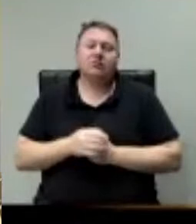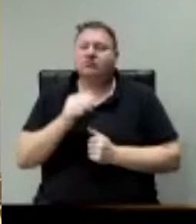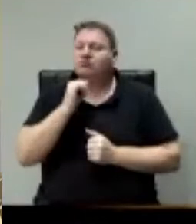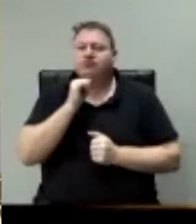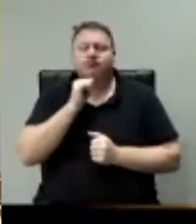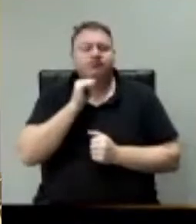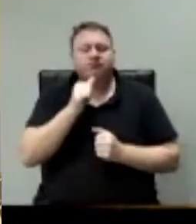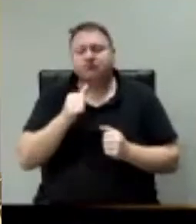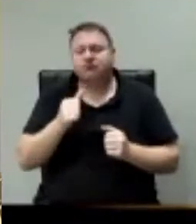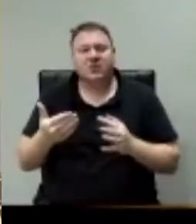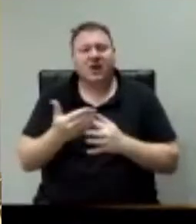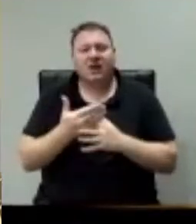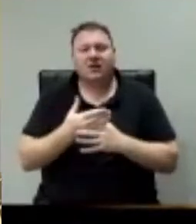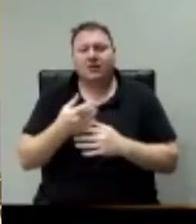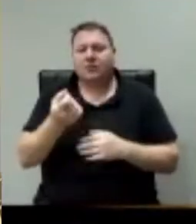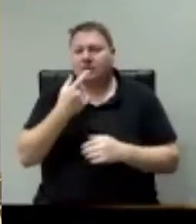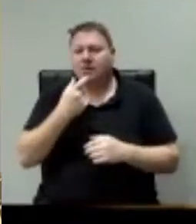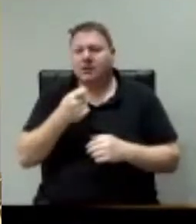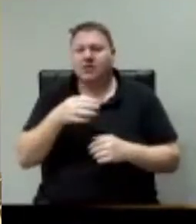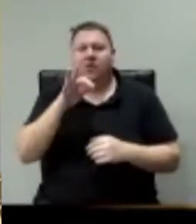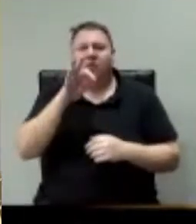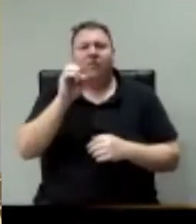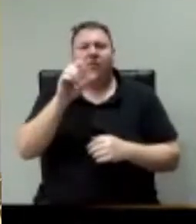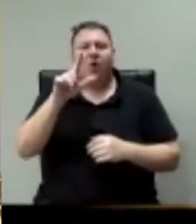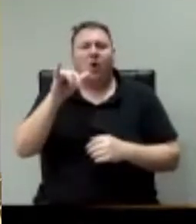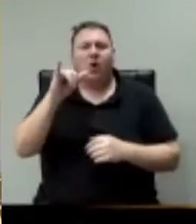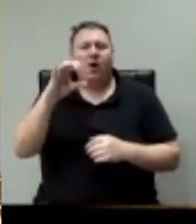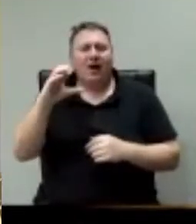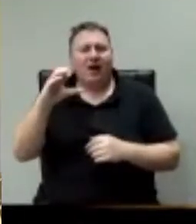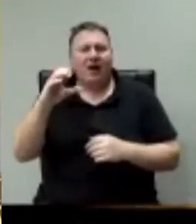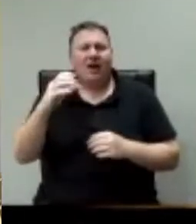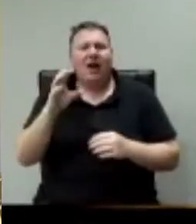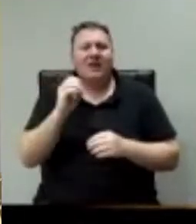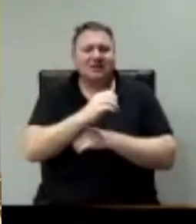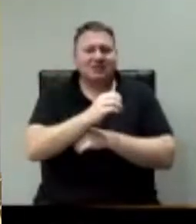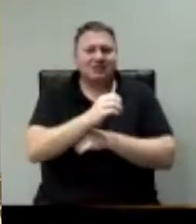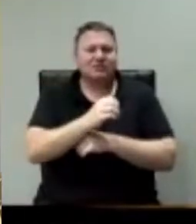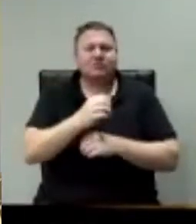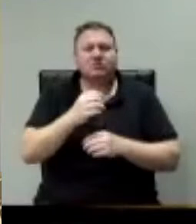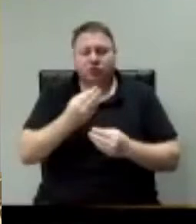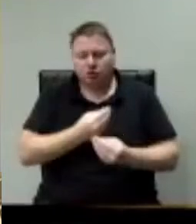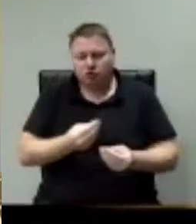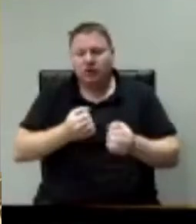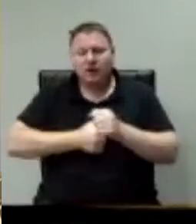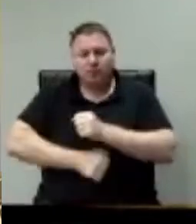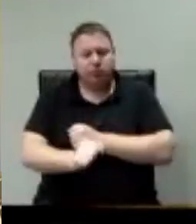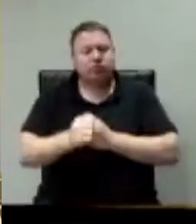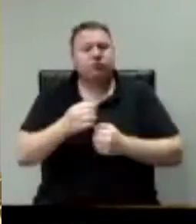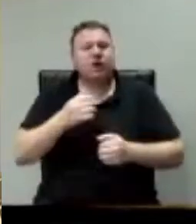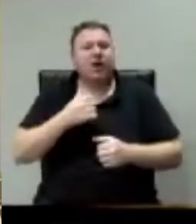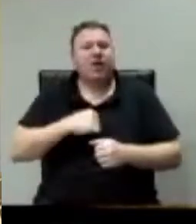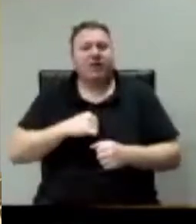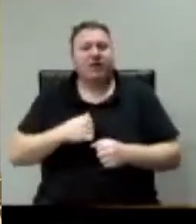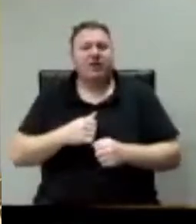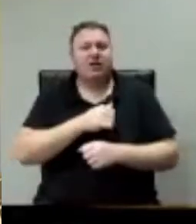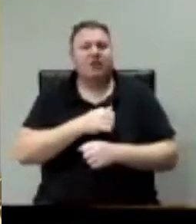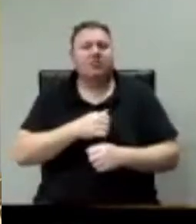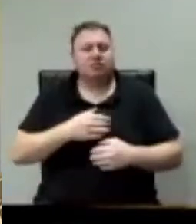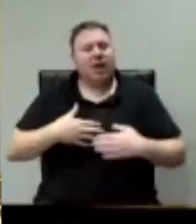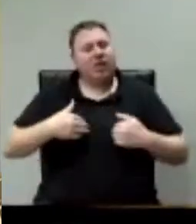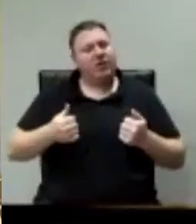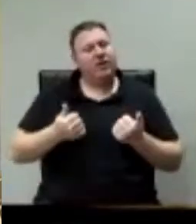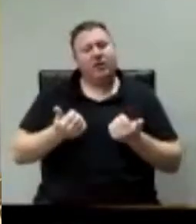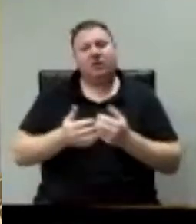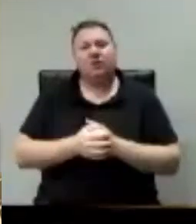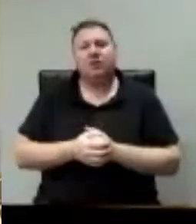have access to nutrition such as folic acid that will make sure that a child is healthy when it's born. So if there was any change that I would